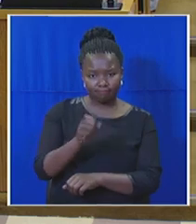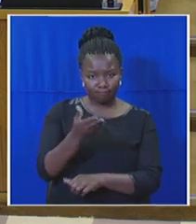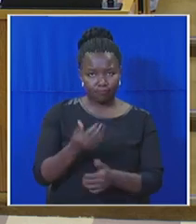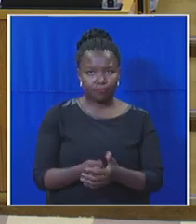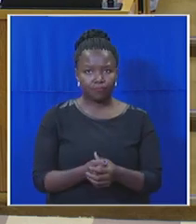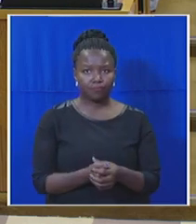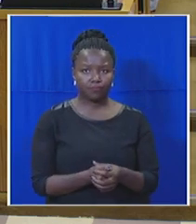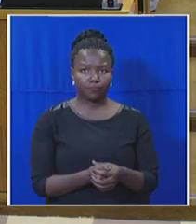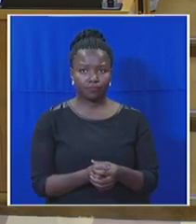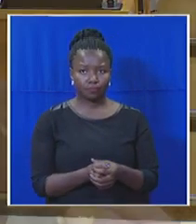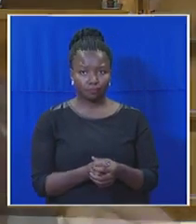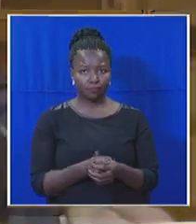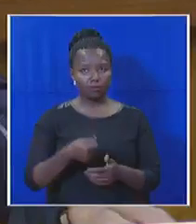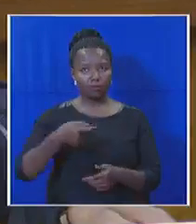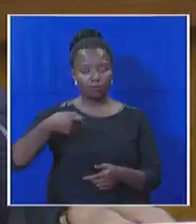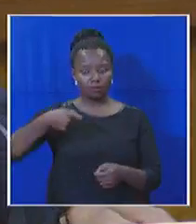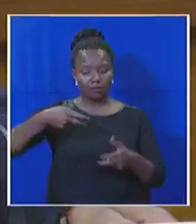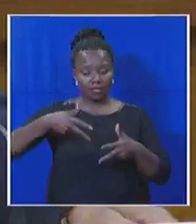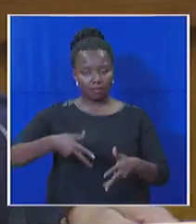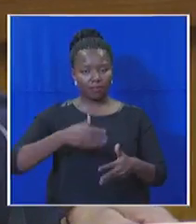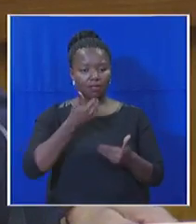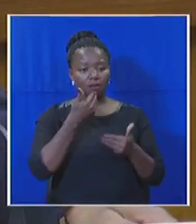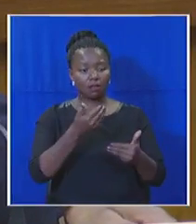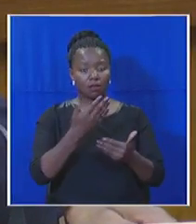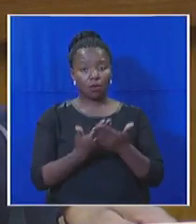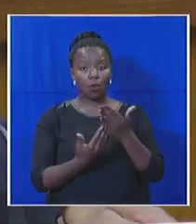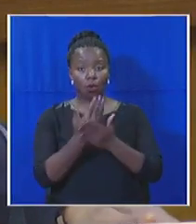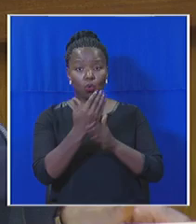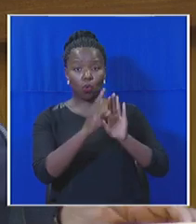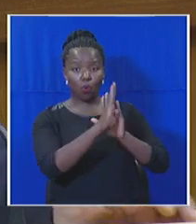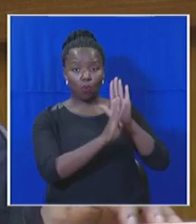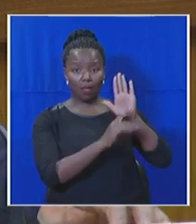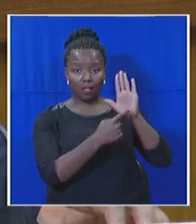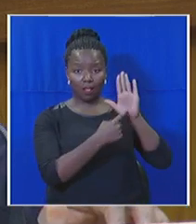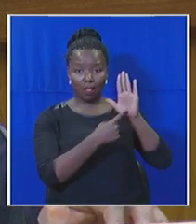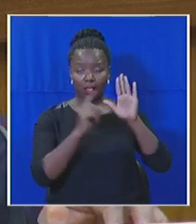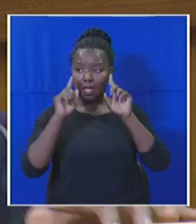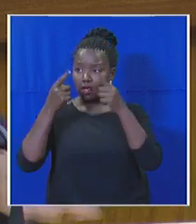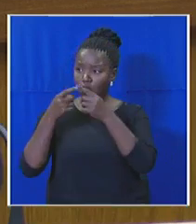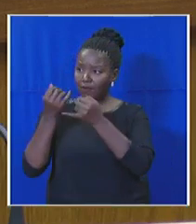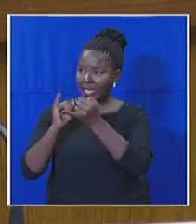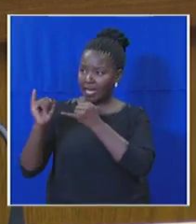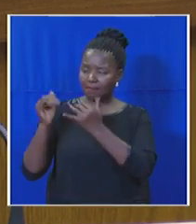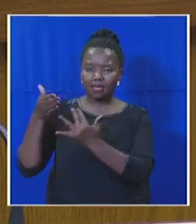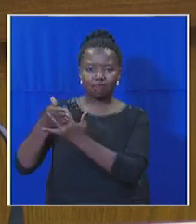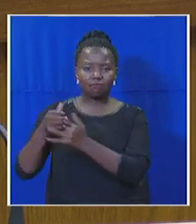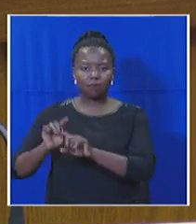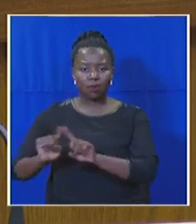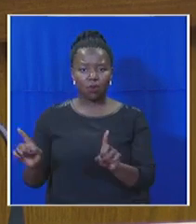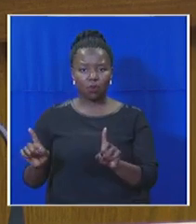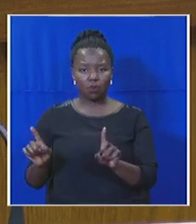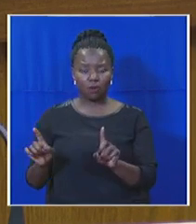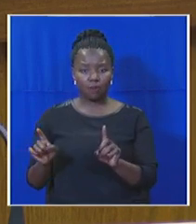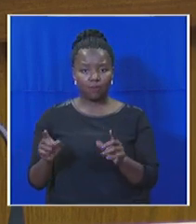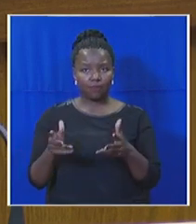Thank you, Honorable Speaker. The new bill will not interfere with academic freedom. I think,